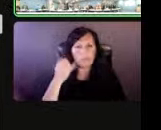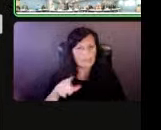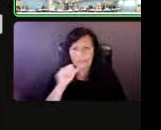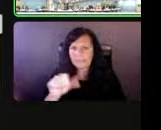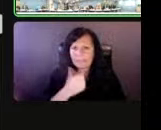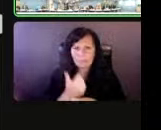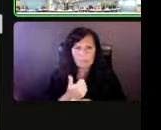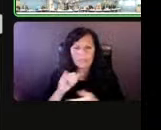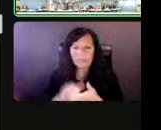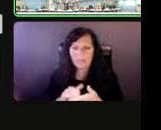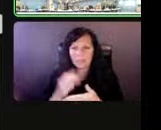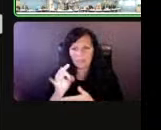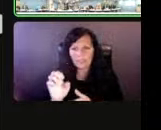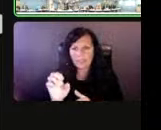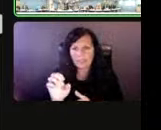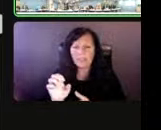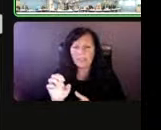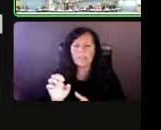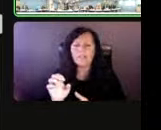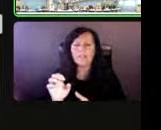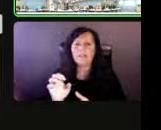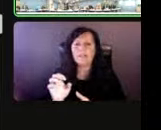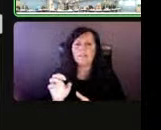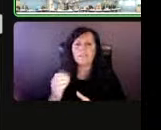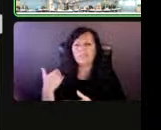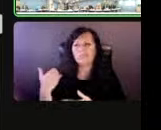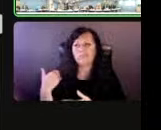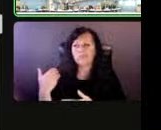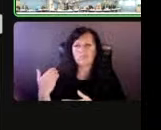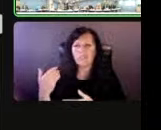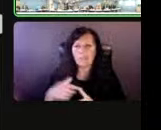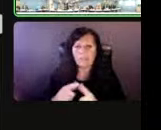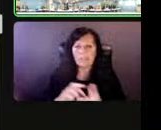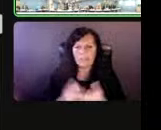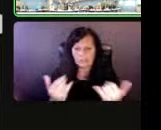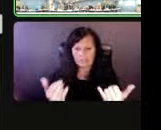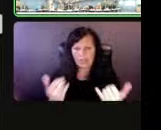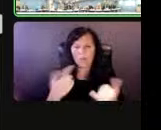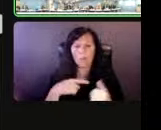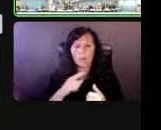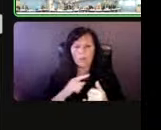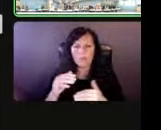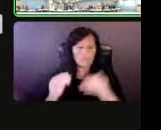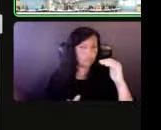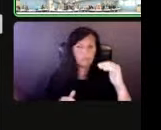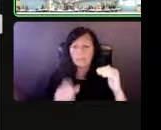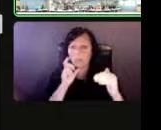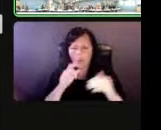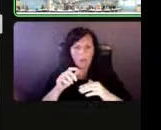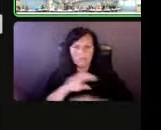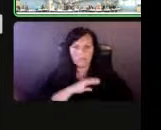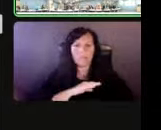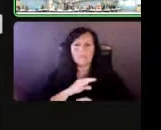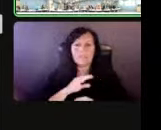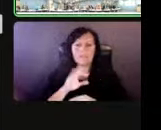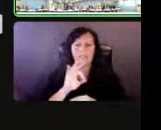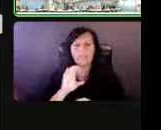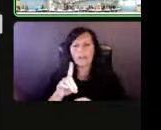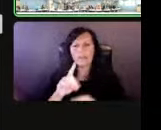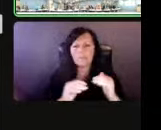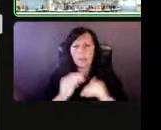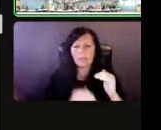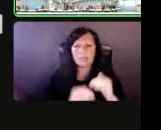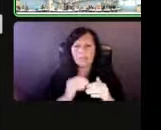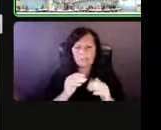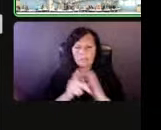city operations fee, we would have been out of compliance with the fund balance policy in 2020 and completely out of fund